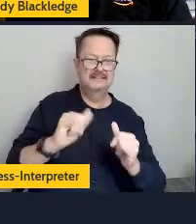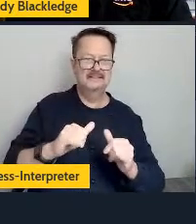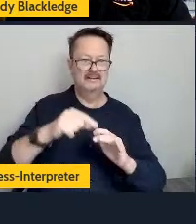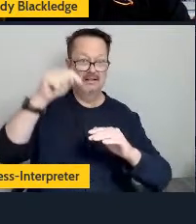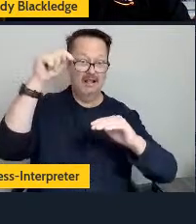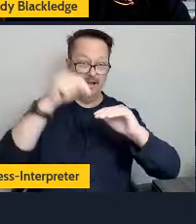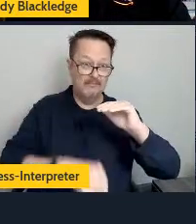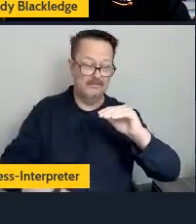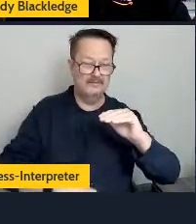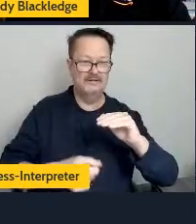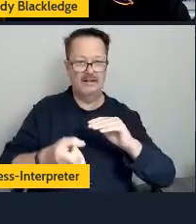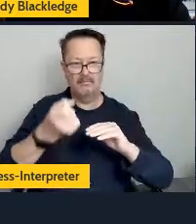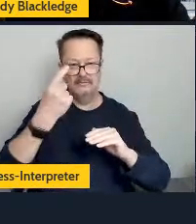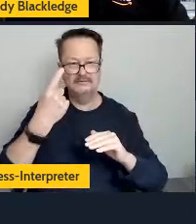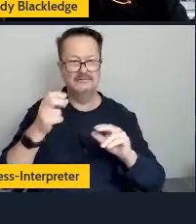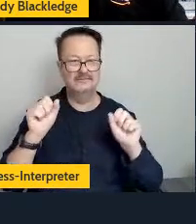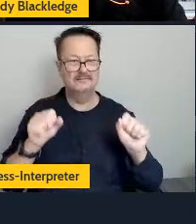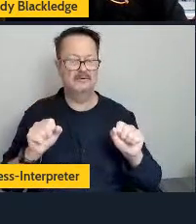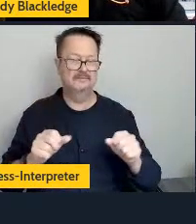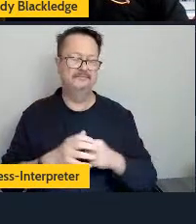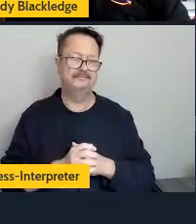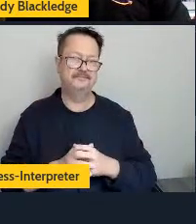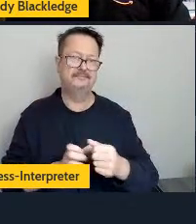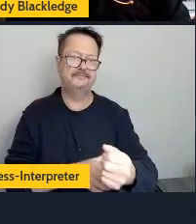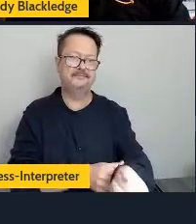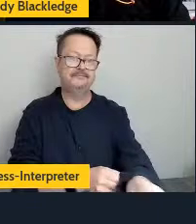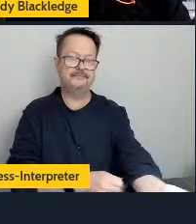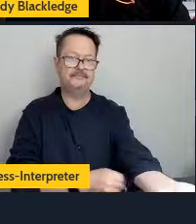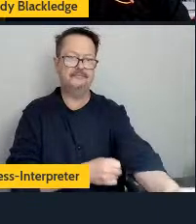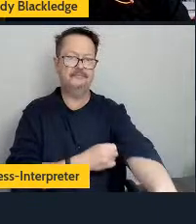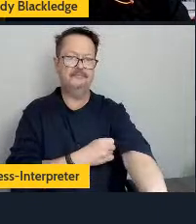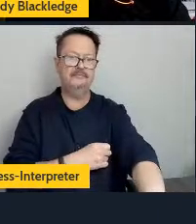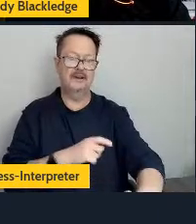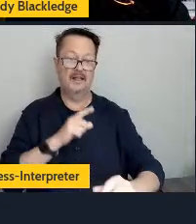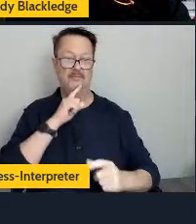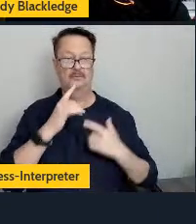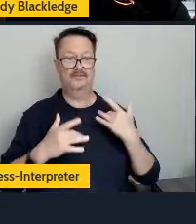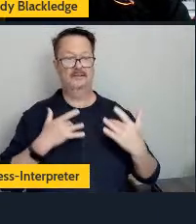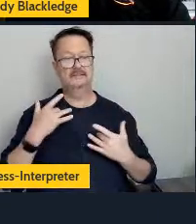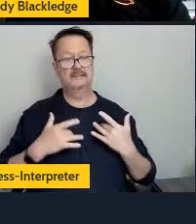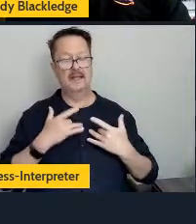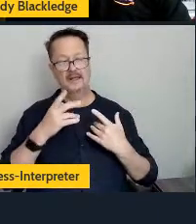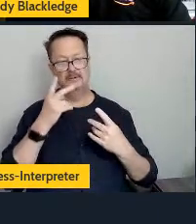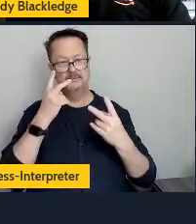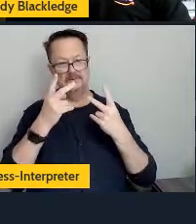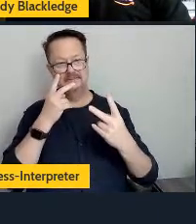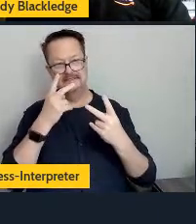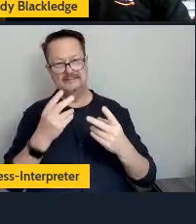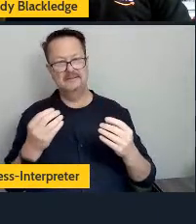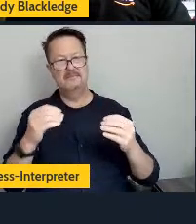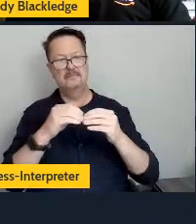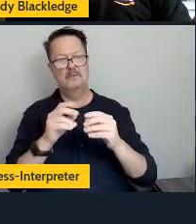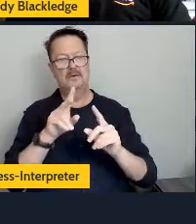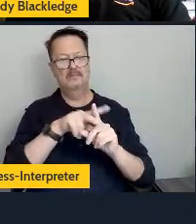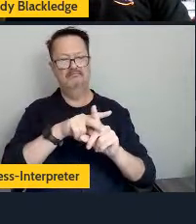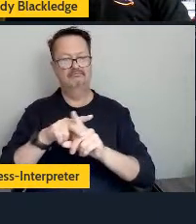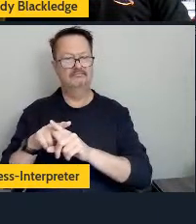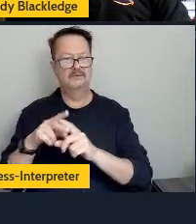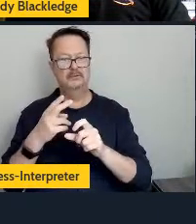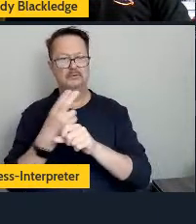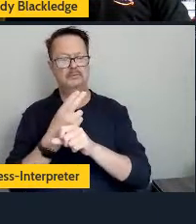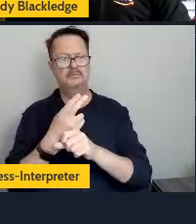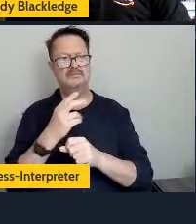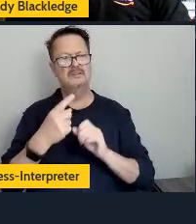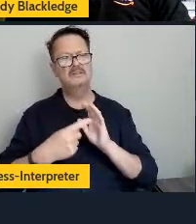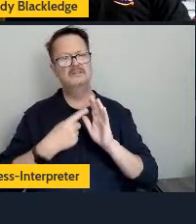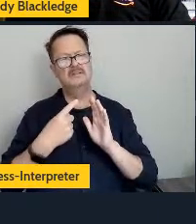comprehensible. So I'm really excited to see this more in practice. And it seems that people